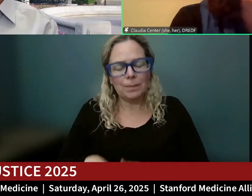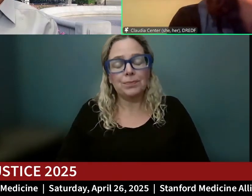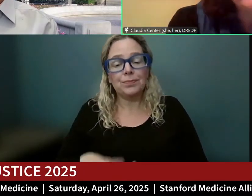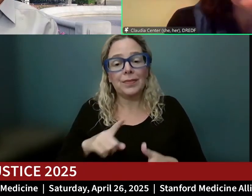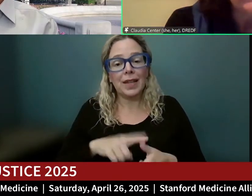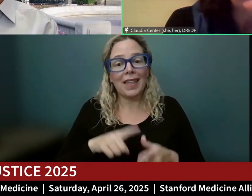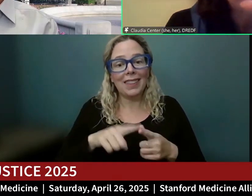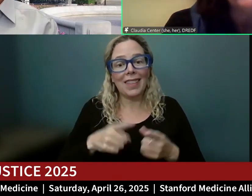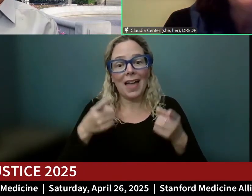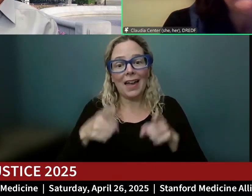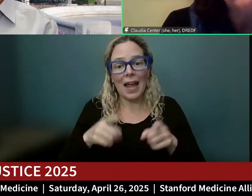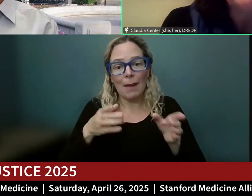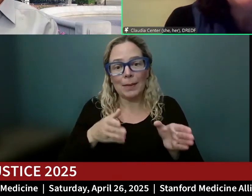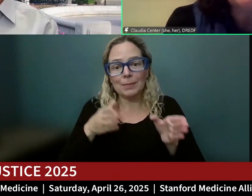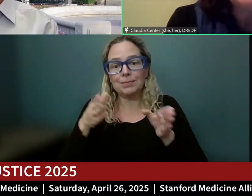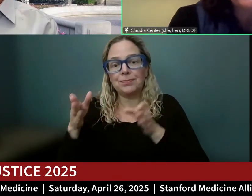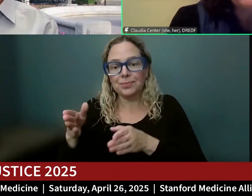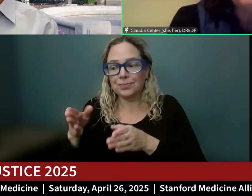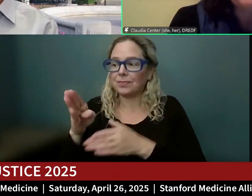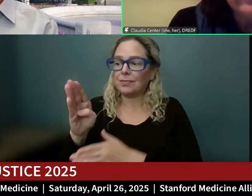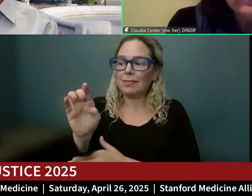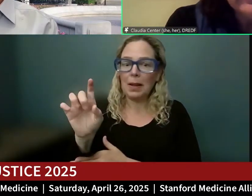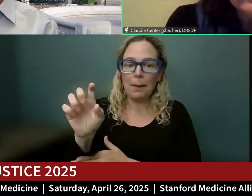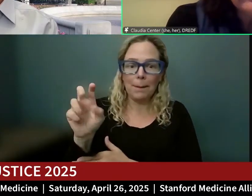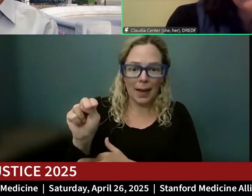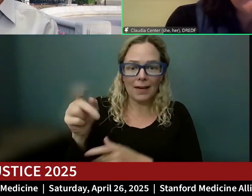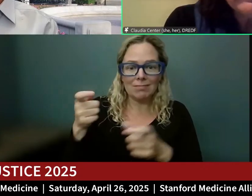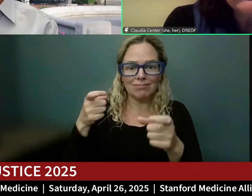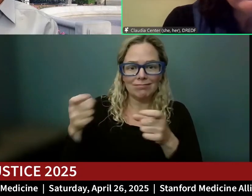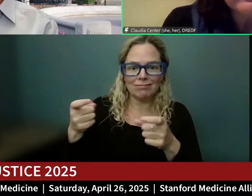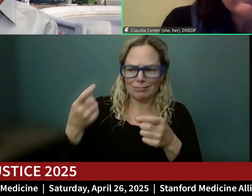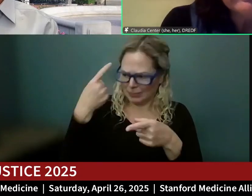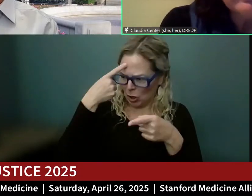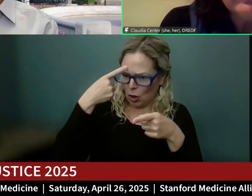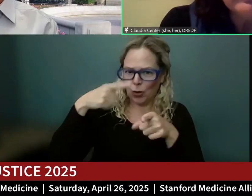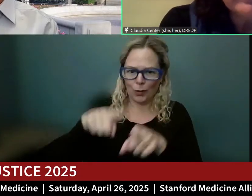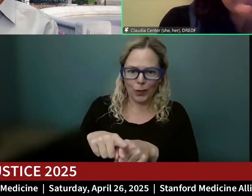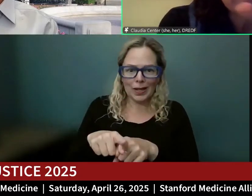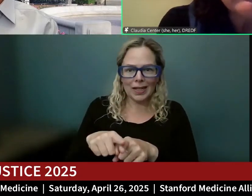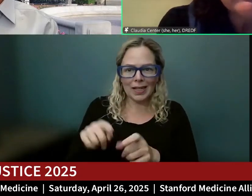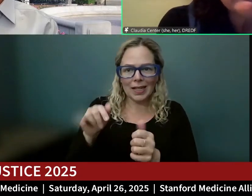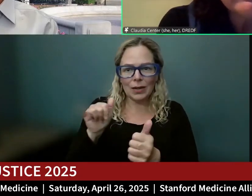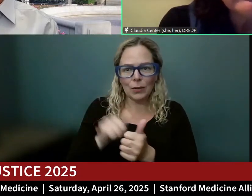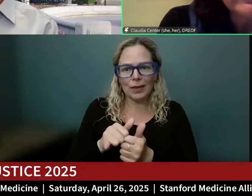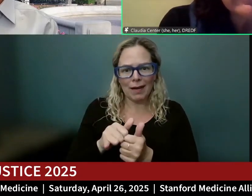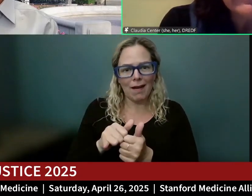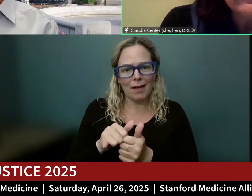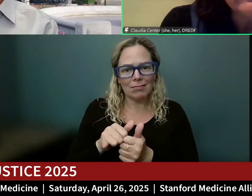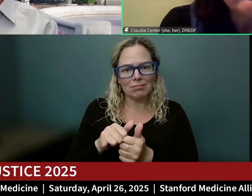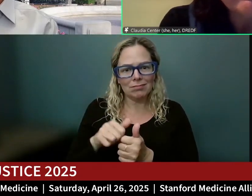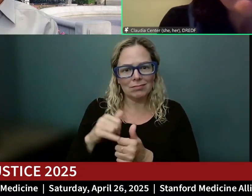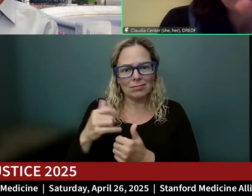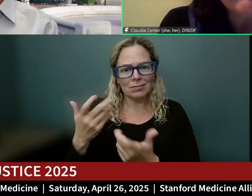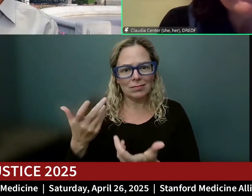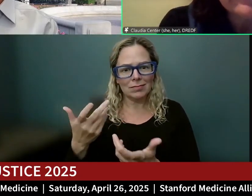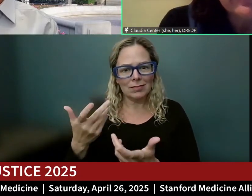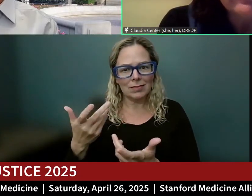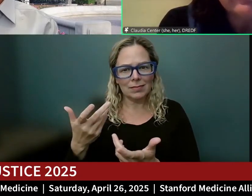administration all agreed with this concept of trying um, to